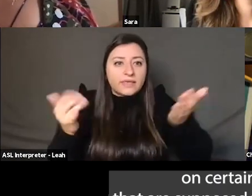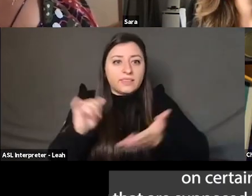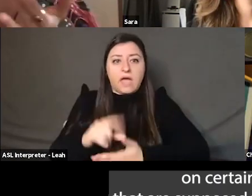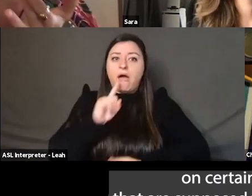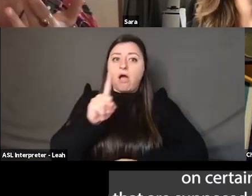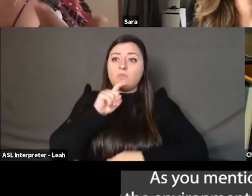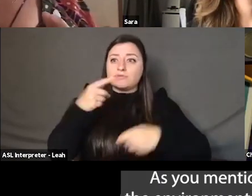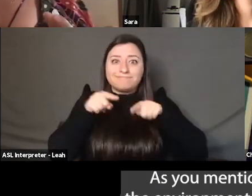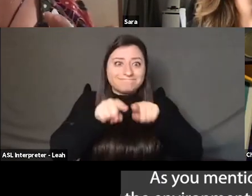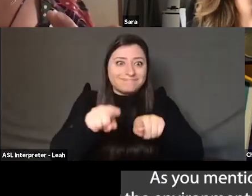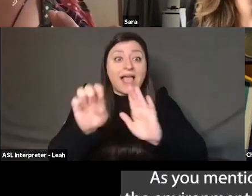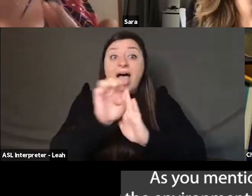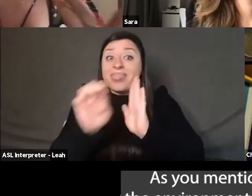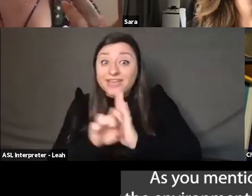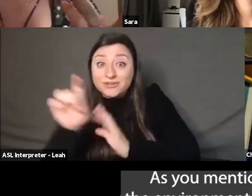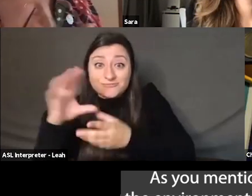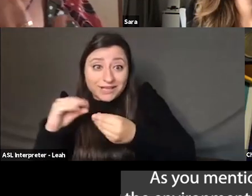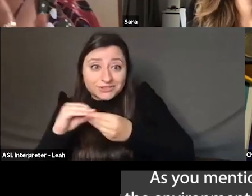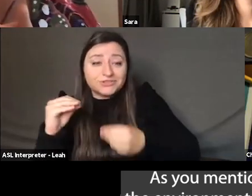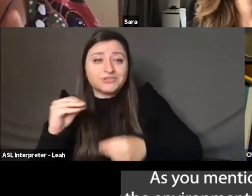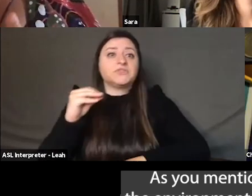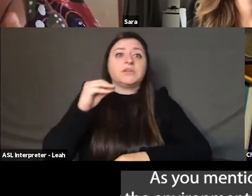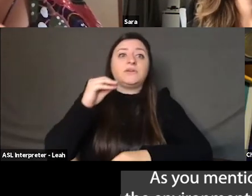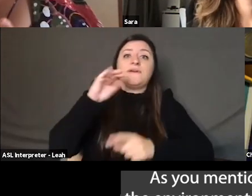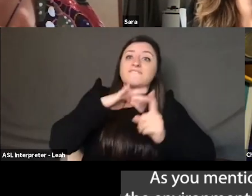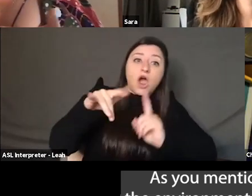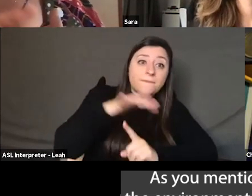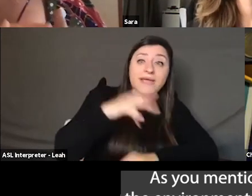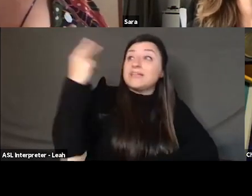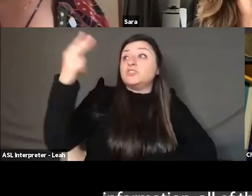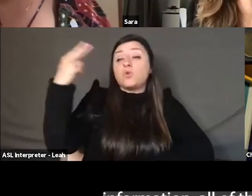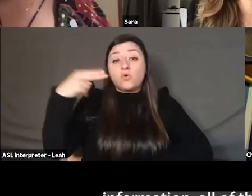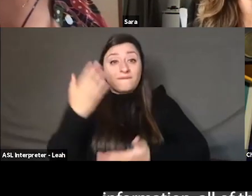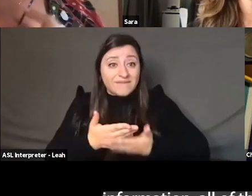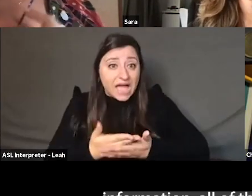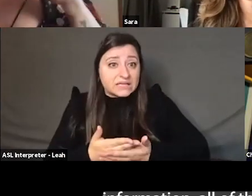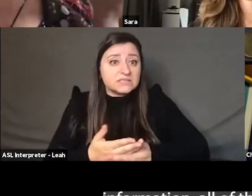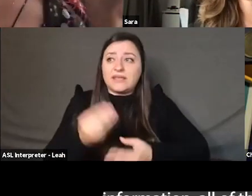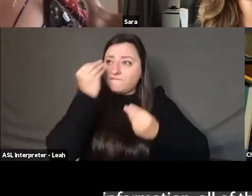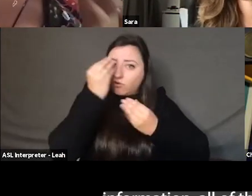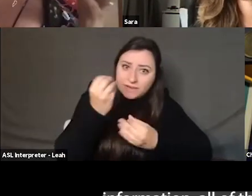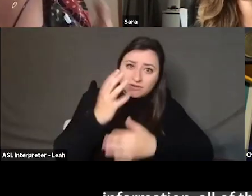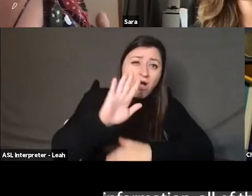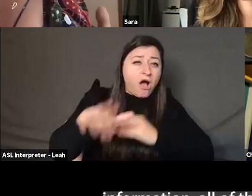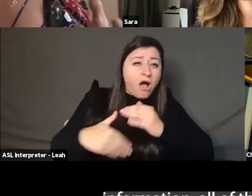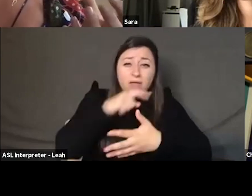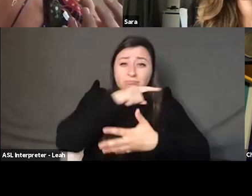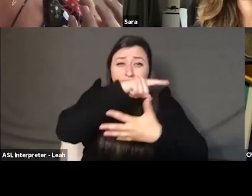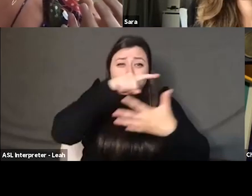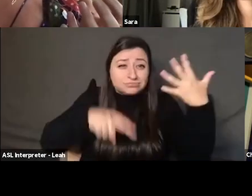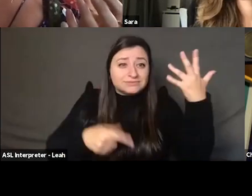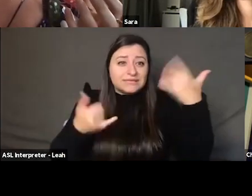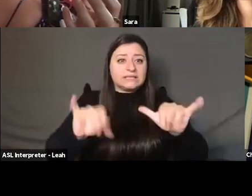to align us. Ethics, as you mentioned earlier, the environment, historical facts, information, all of these things are still,